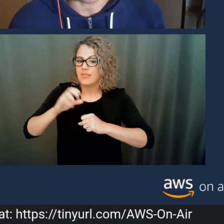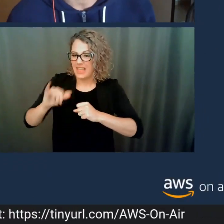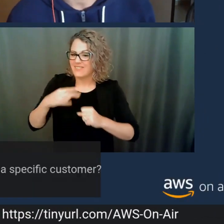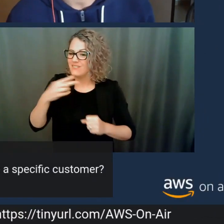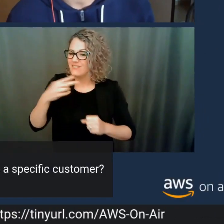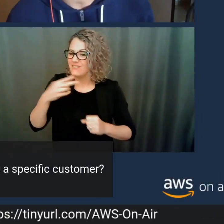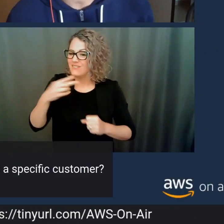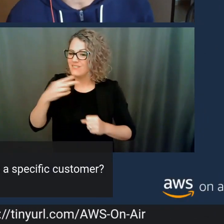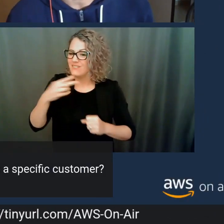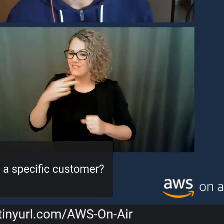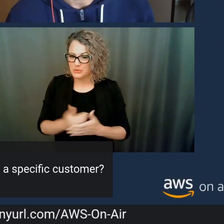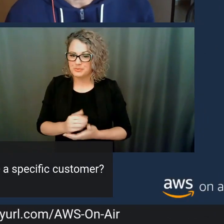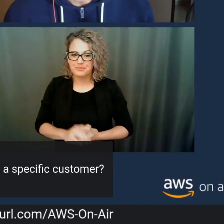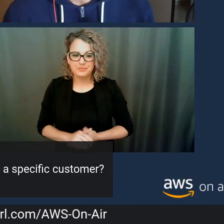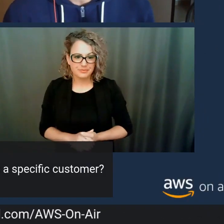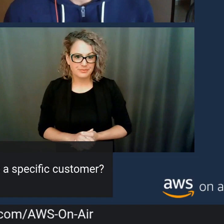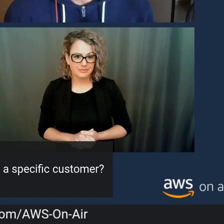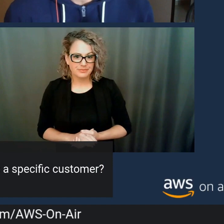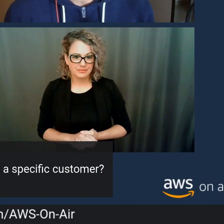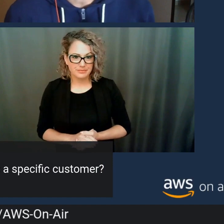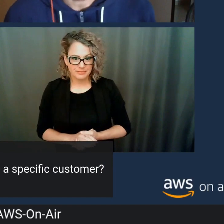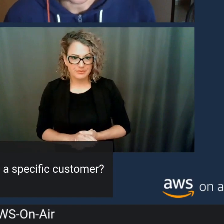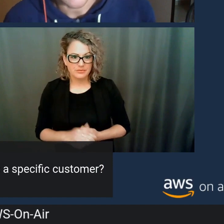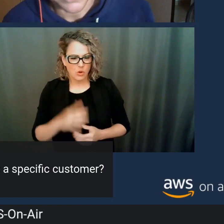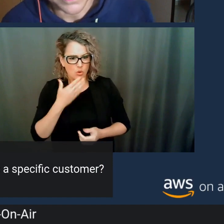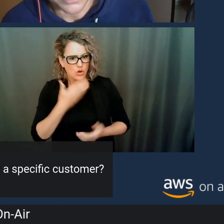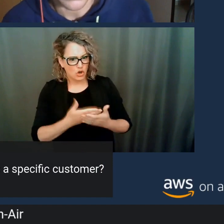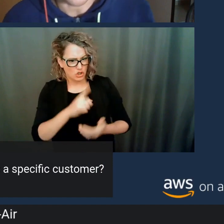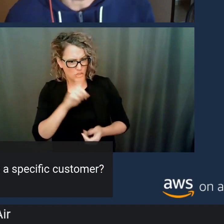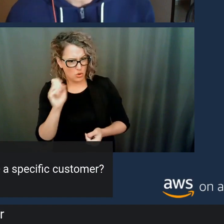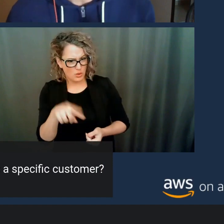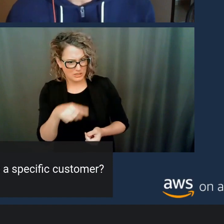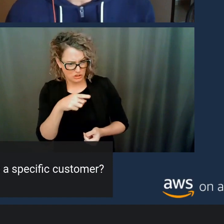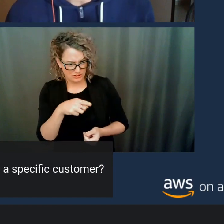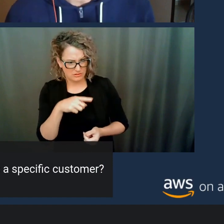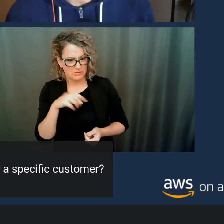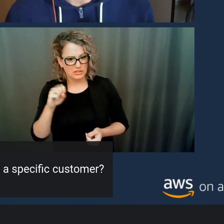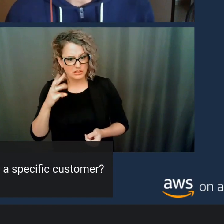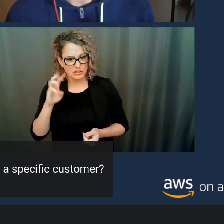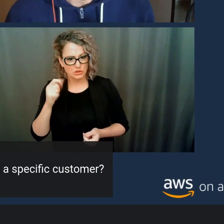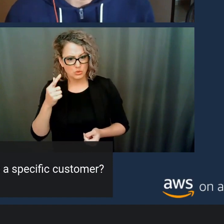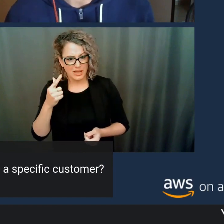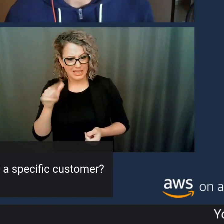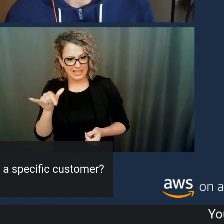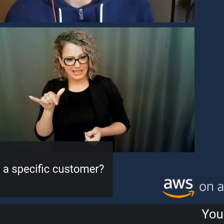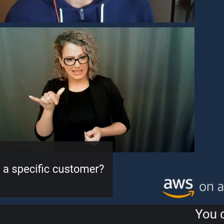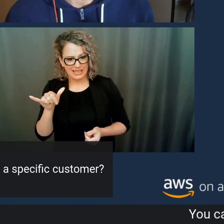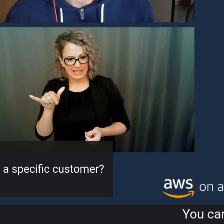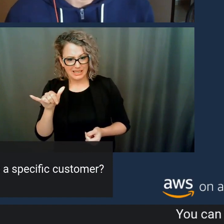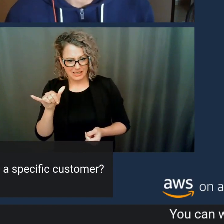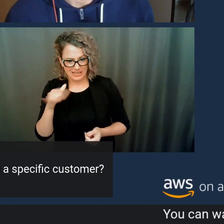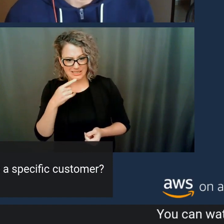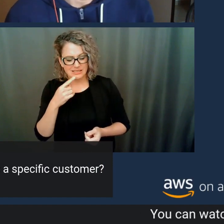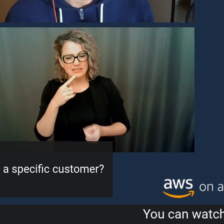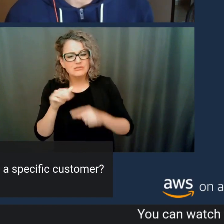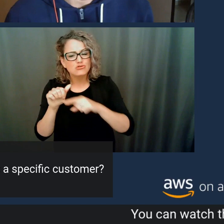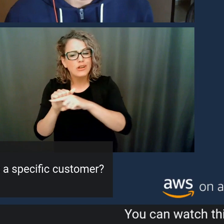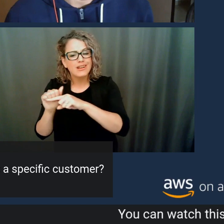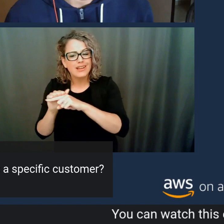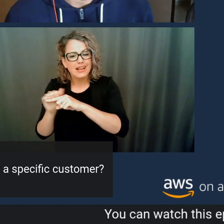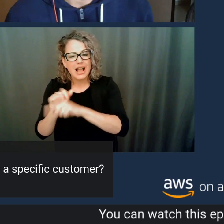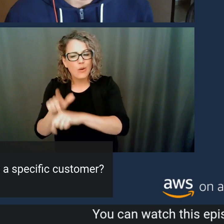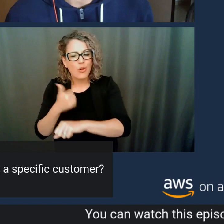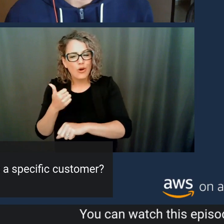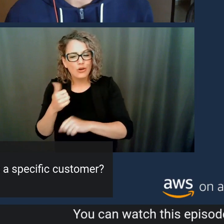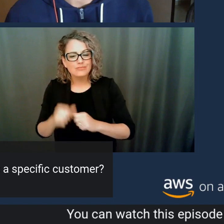Yeah, it's awesome. Yeah, well, we have a great question from Twitch chat. Swaggy asks, how long does it take to train Voice ID to recognize a